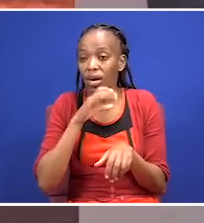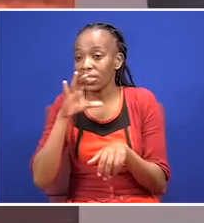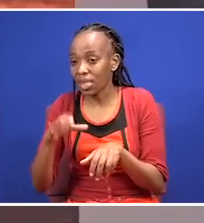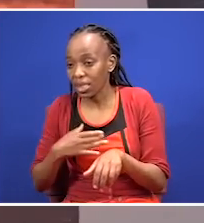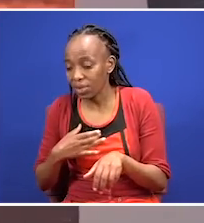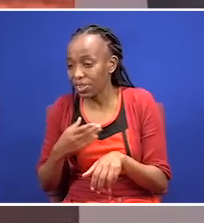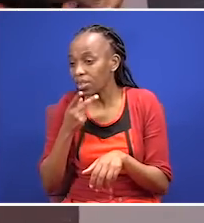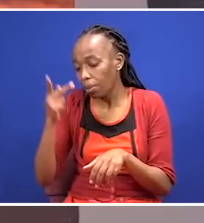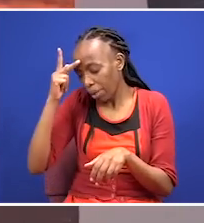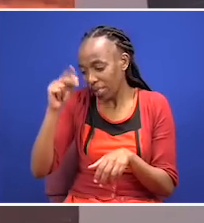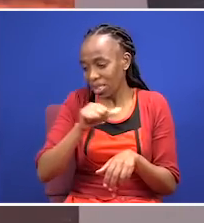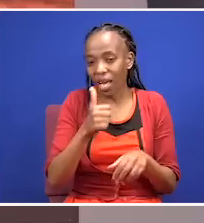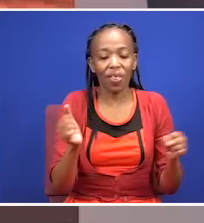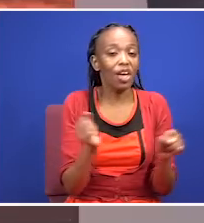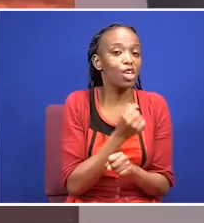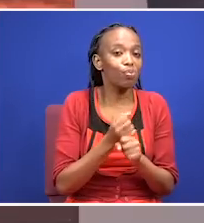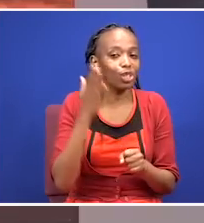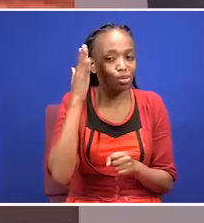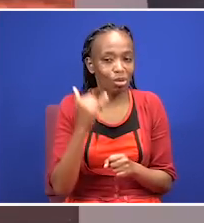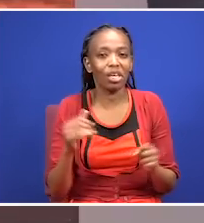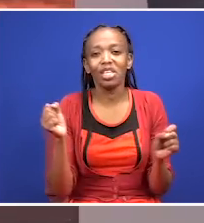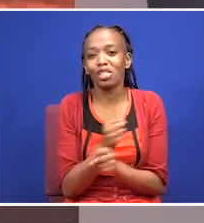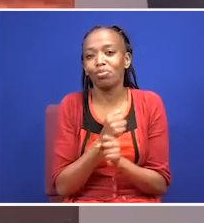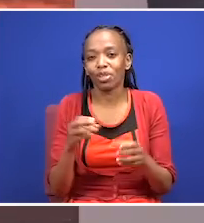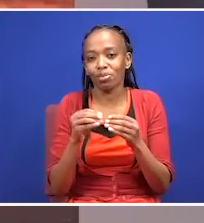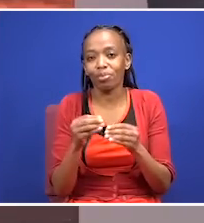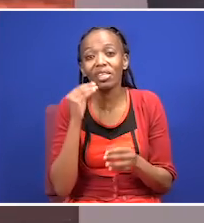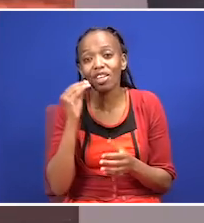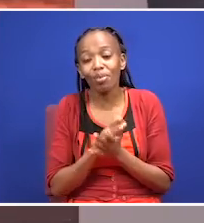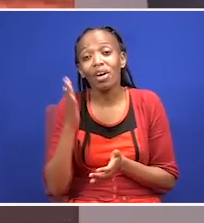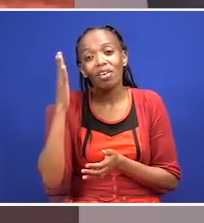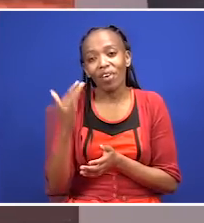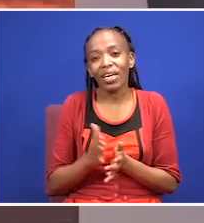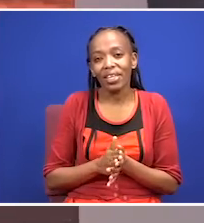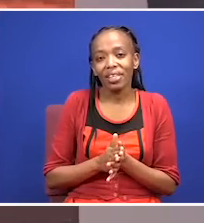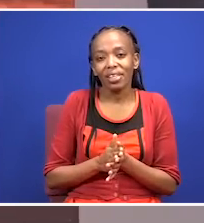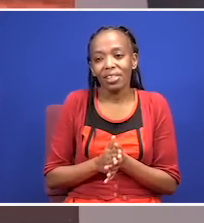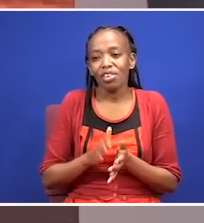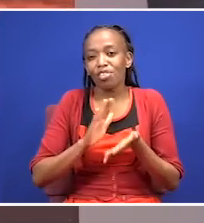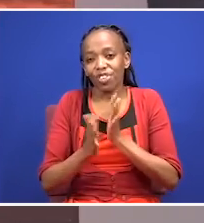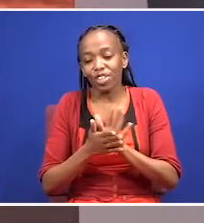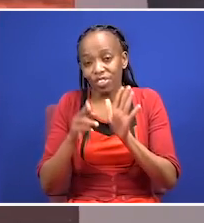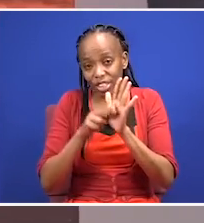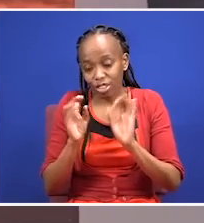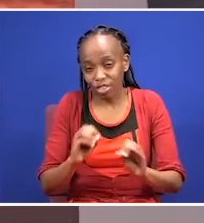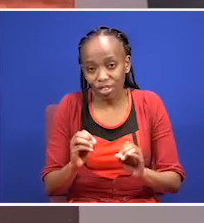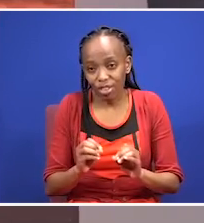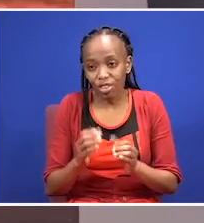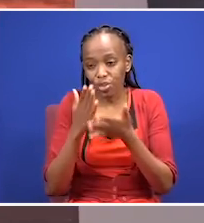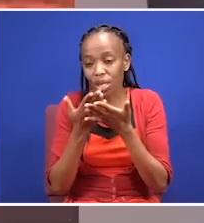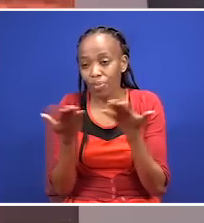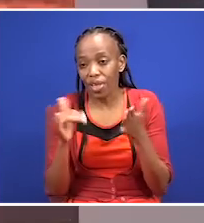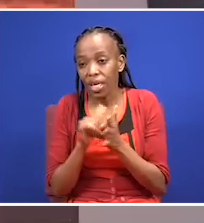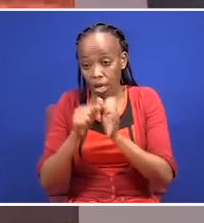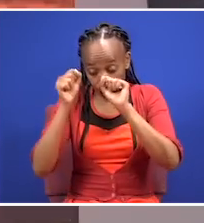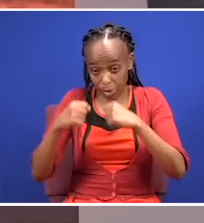visiting the parents the other one cannot because they dare not meet at home because of unforgiveness due to certain things that